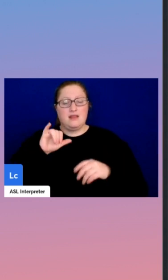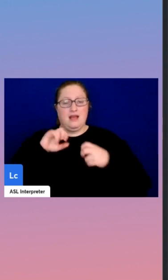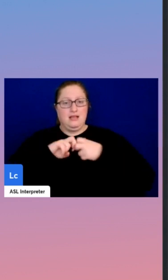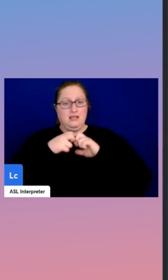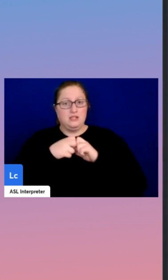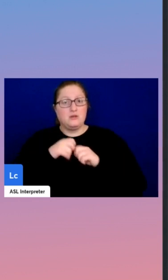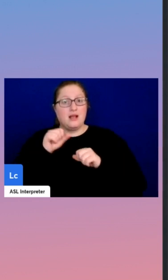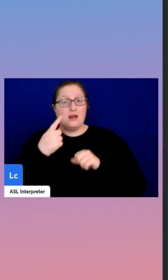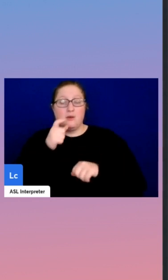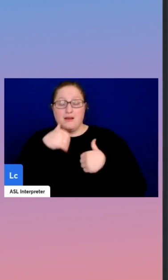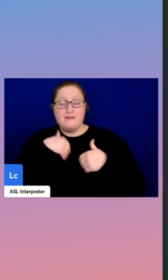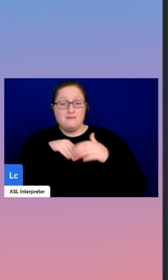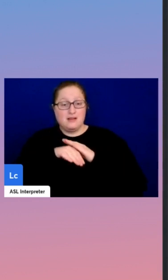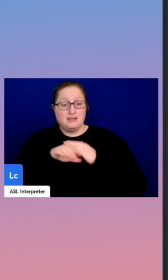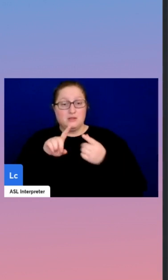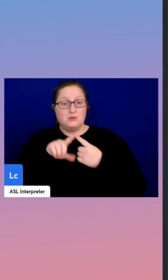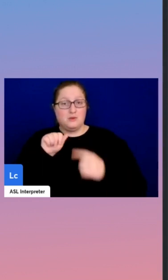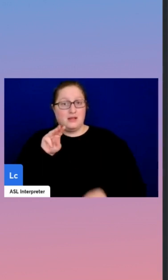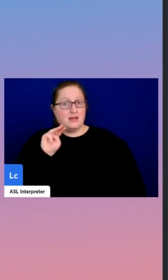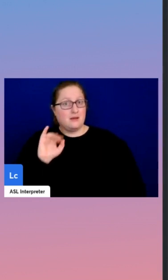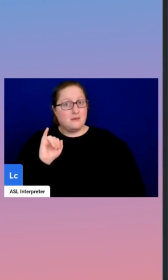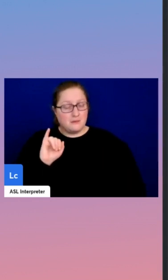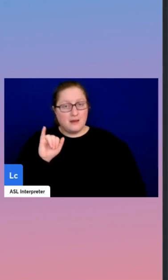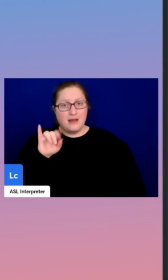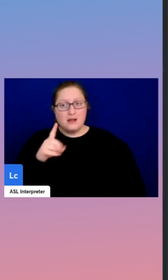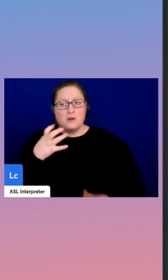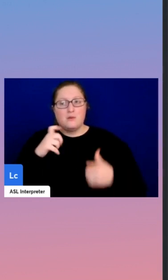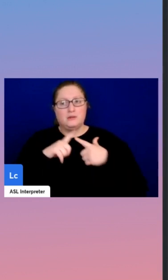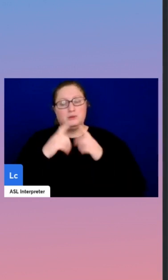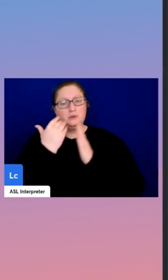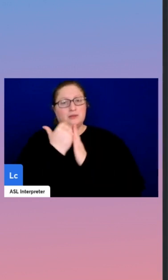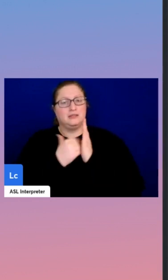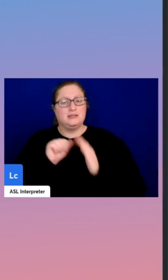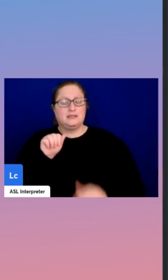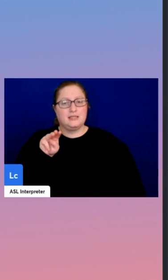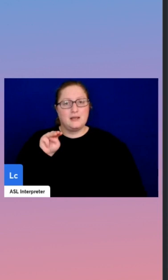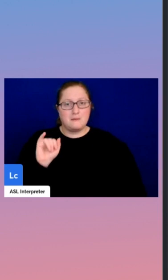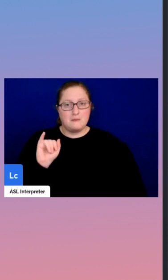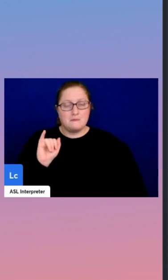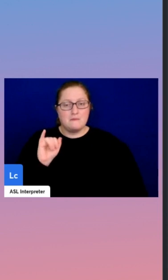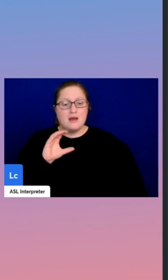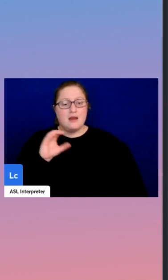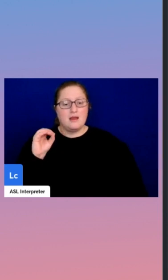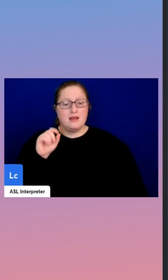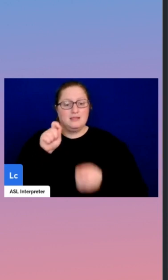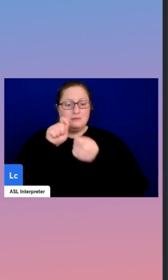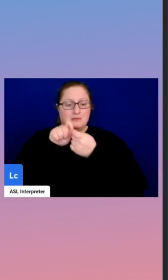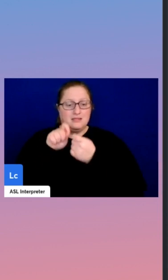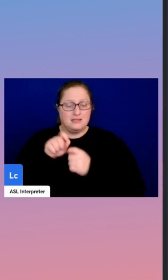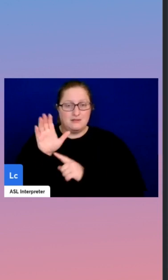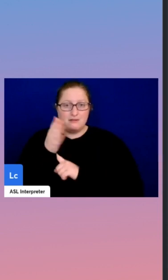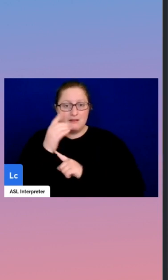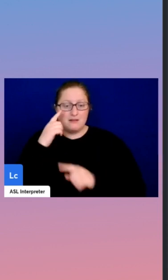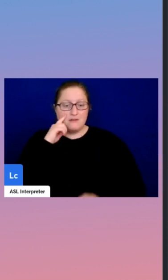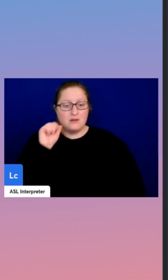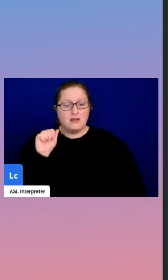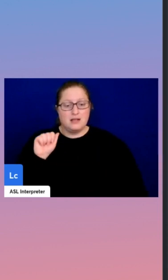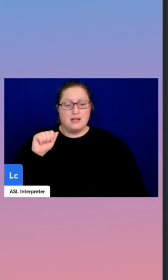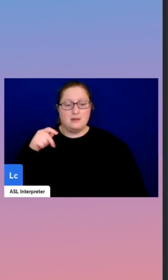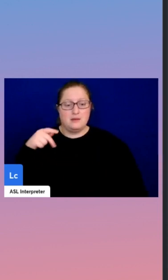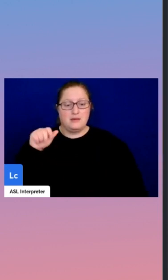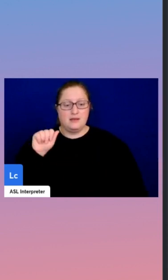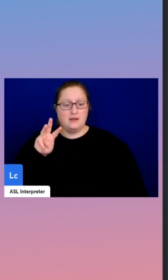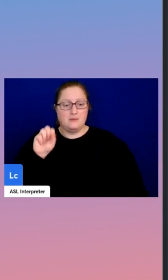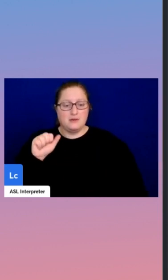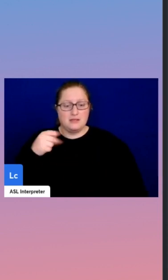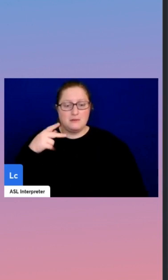AMI ID or wants to list the AMI and set a specific flag in the AWS API to say, I want to see